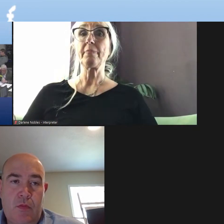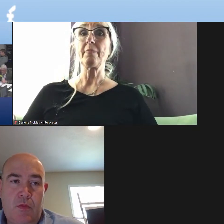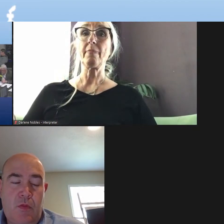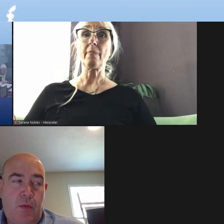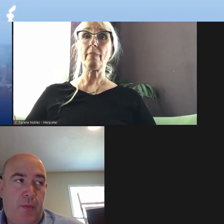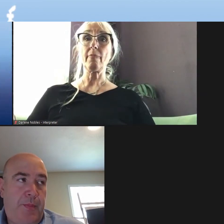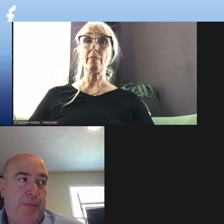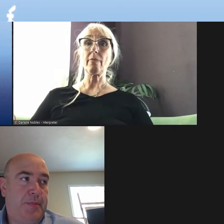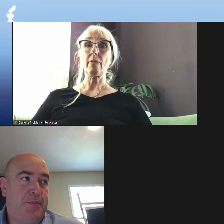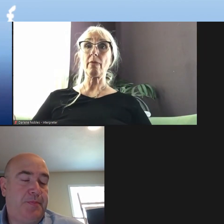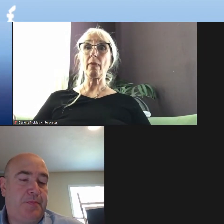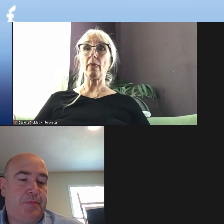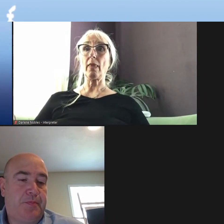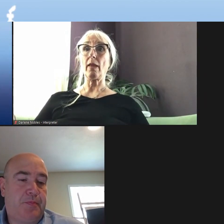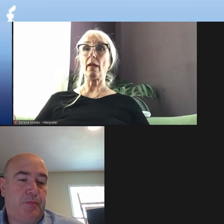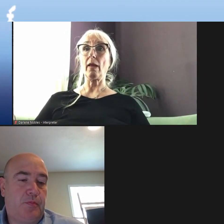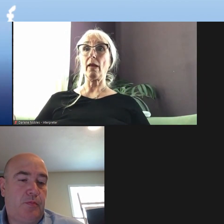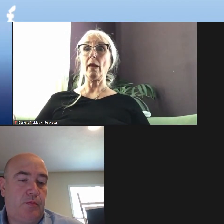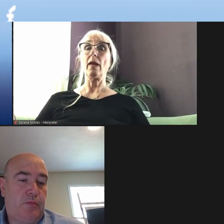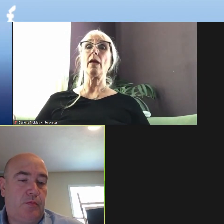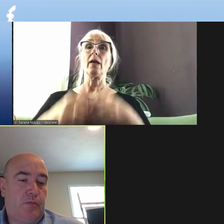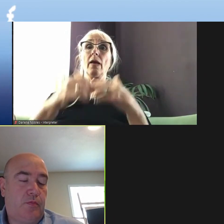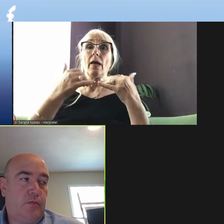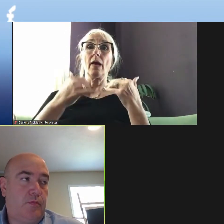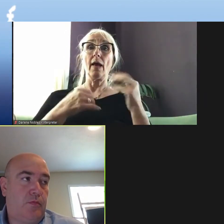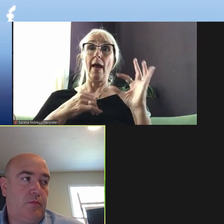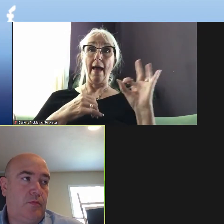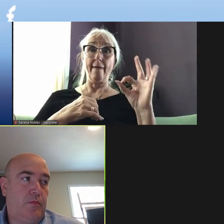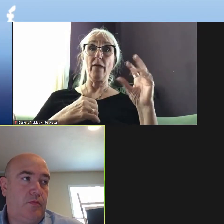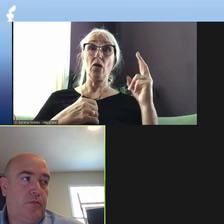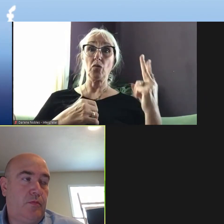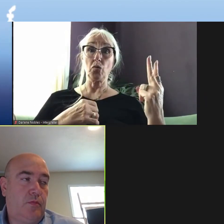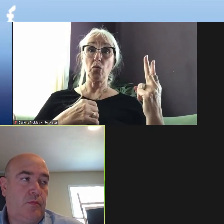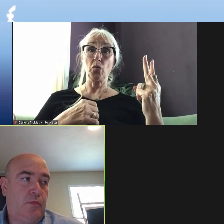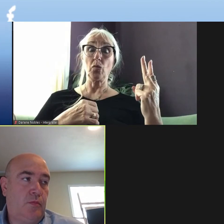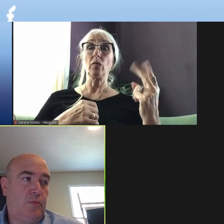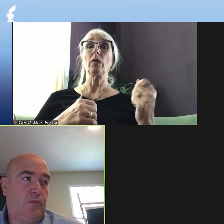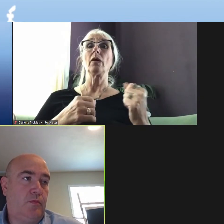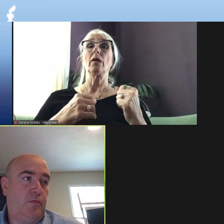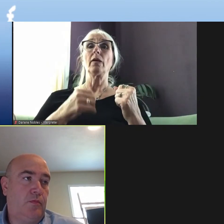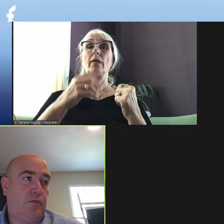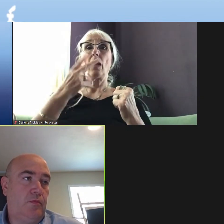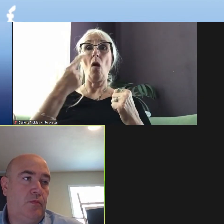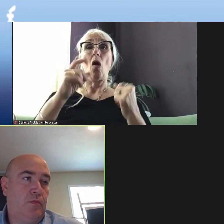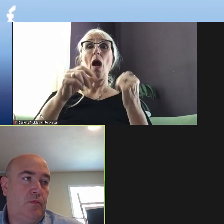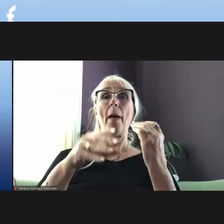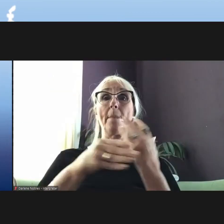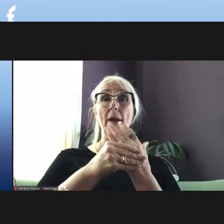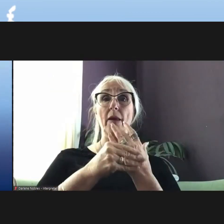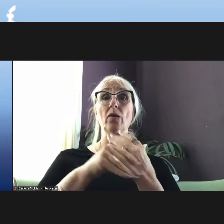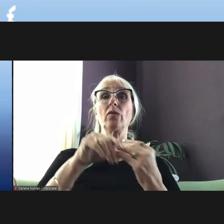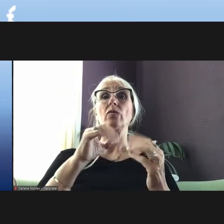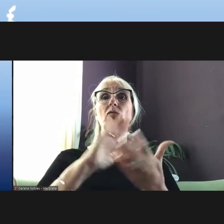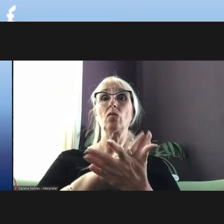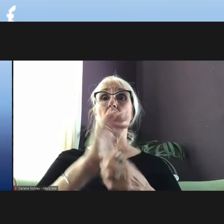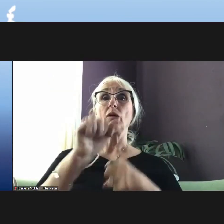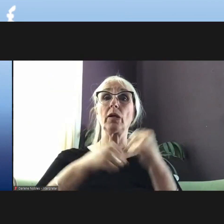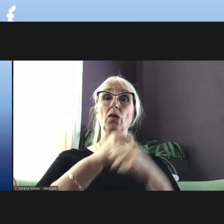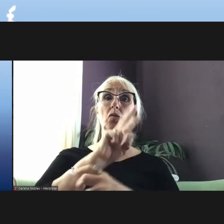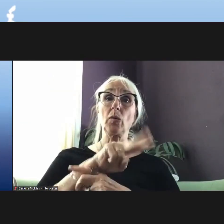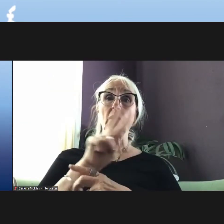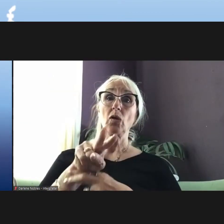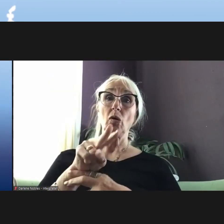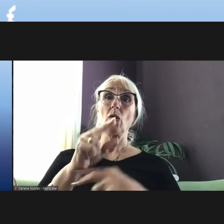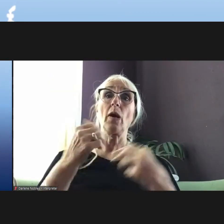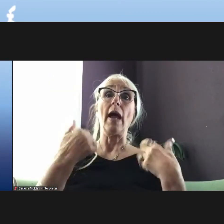Okay, then moving to F2, these are budget amendments for fiscal year 22. So we have a handful